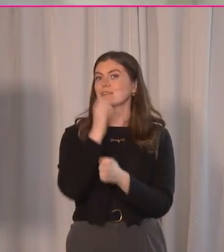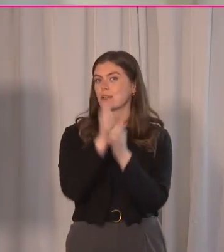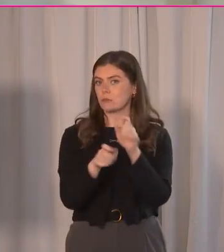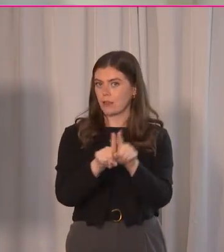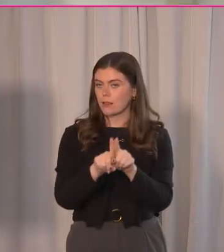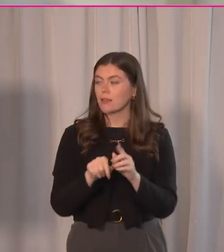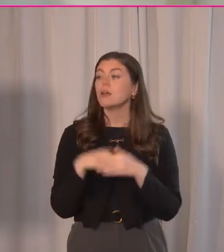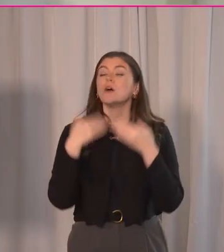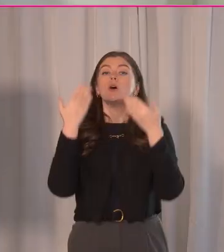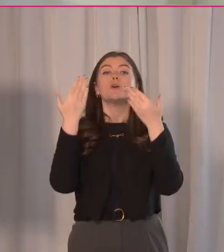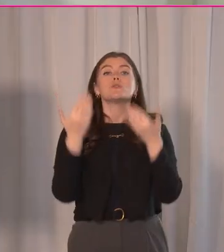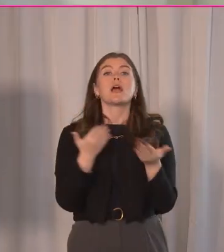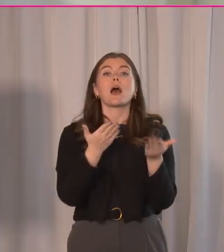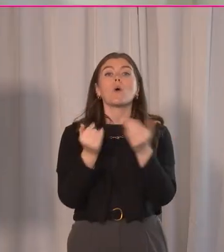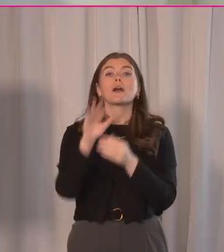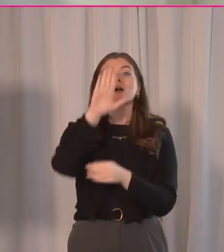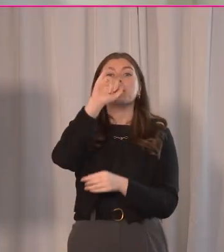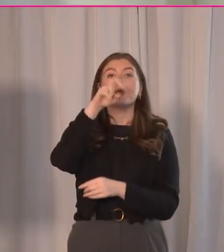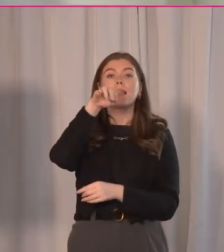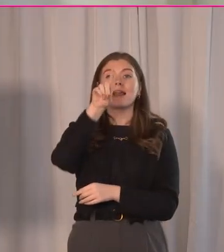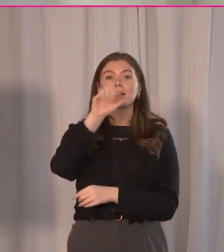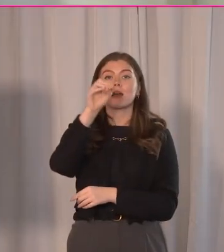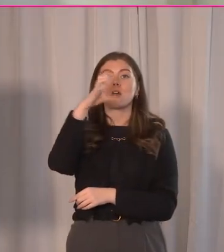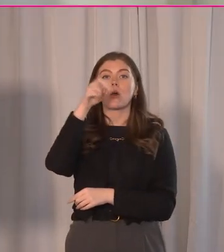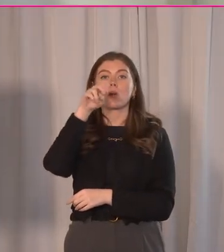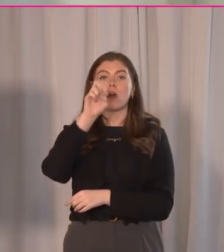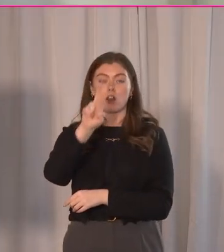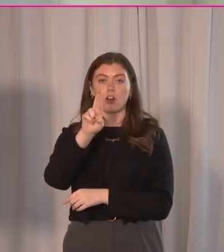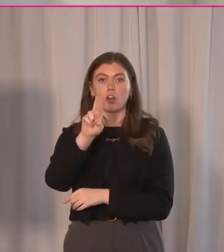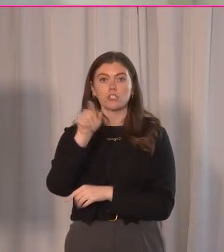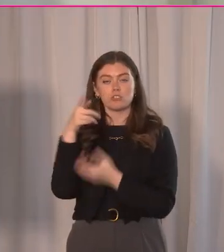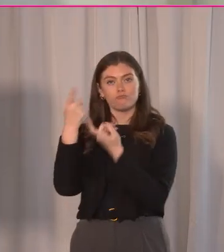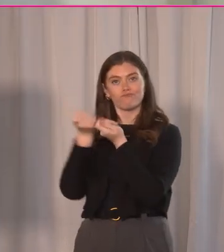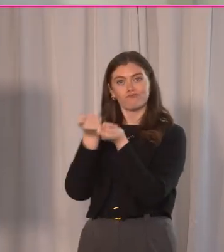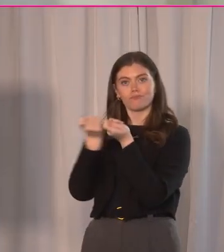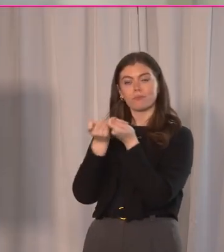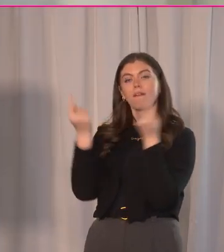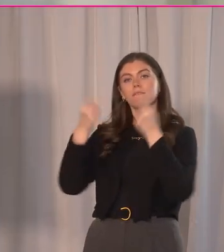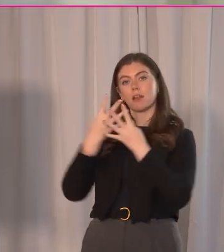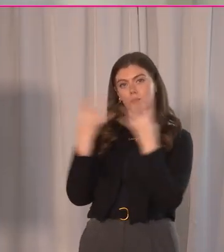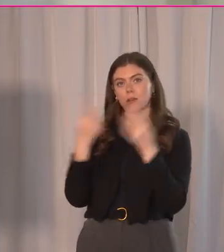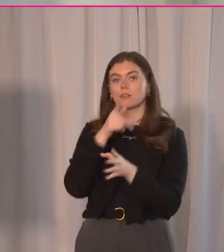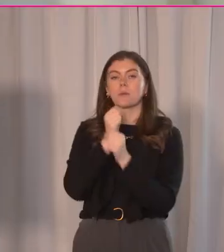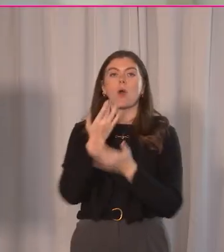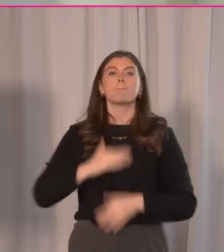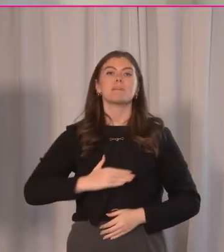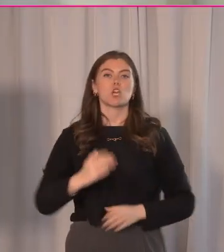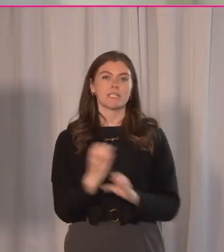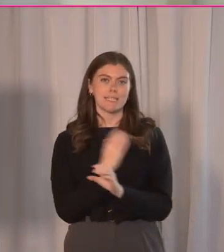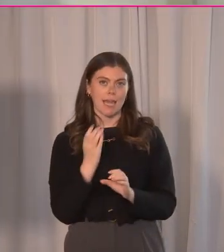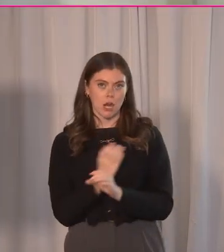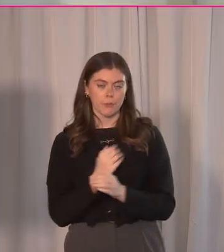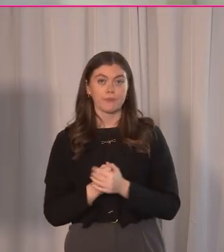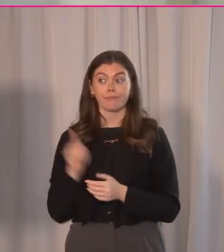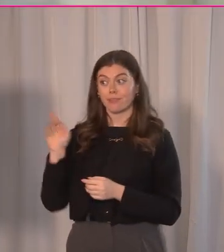So now I'm going to welcome Linda O'Connor to chair our final panel discussion. So this one is on maternity care.